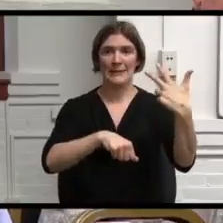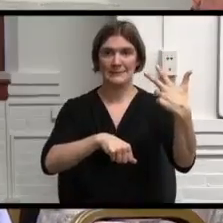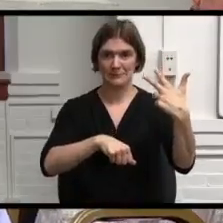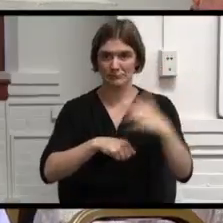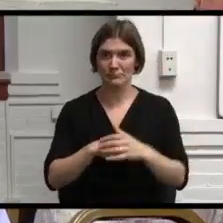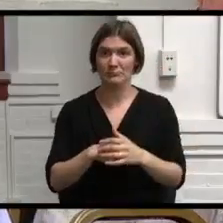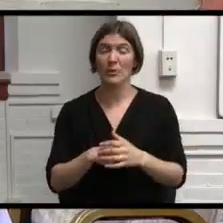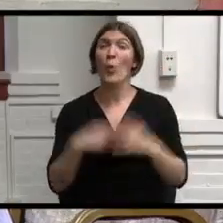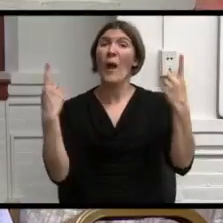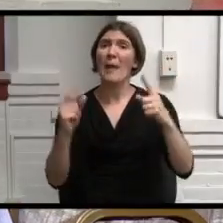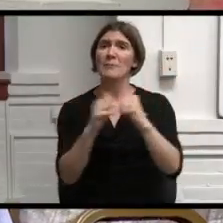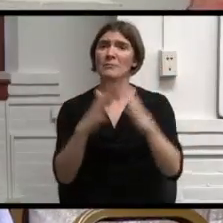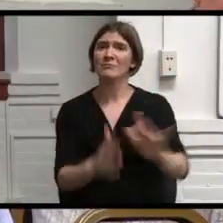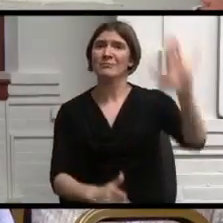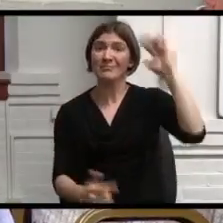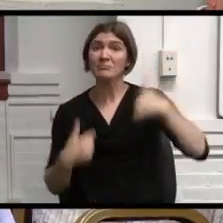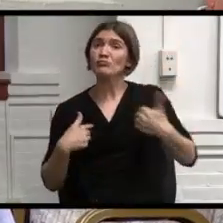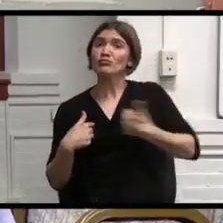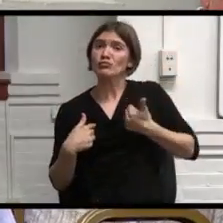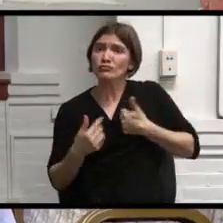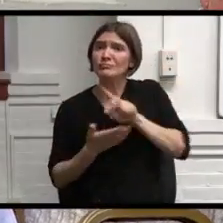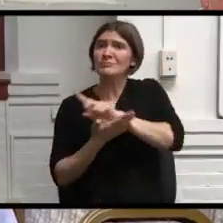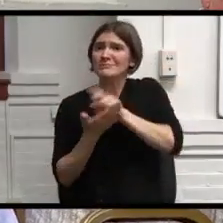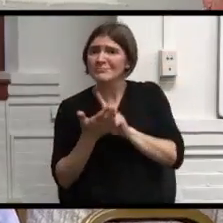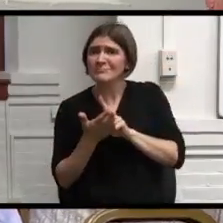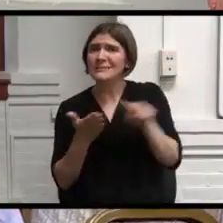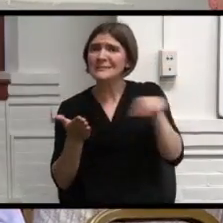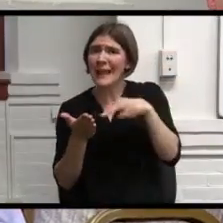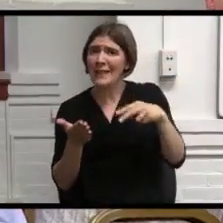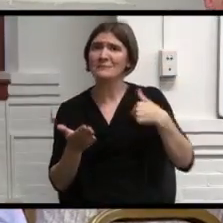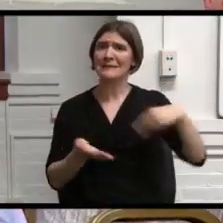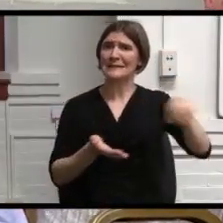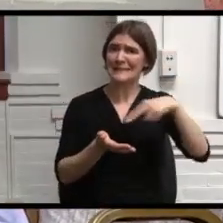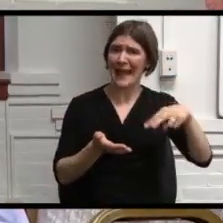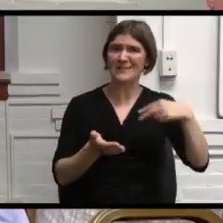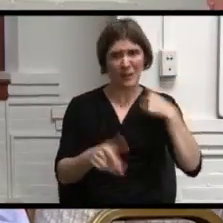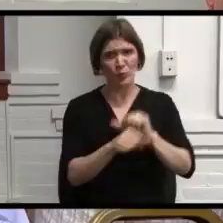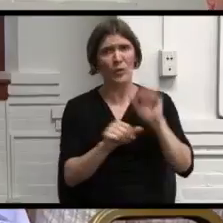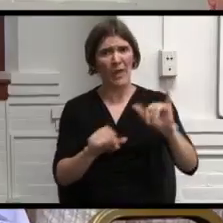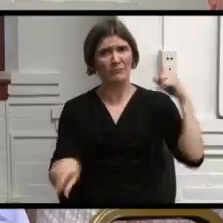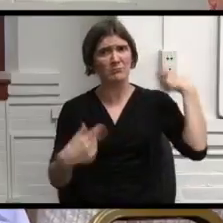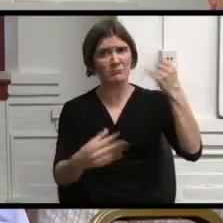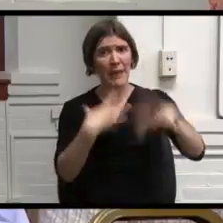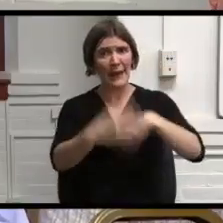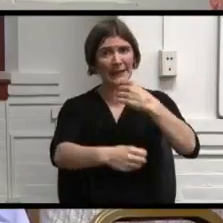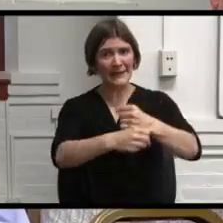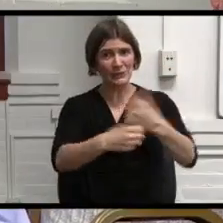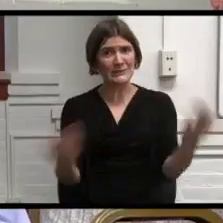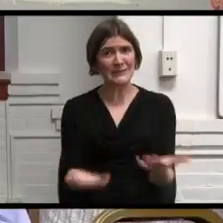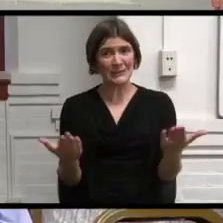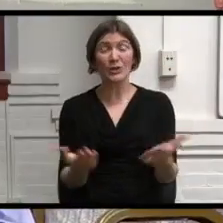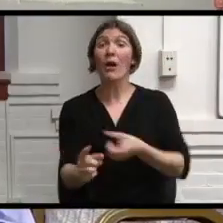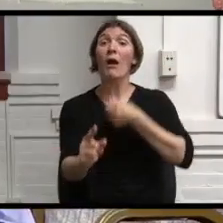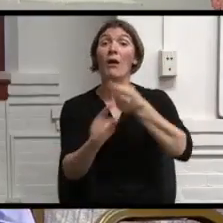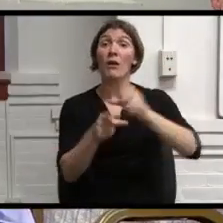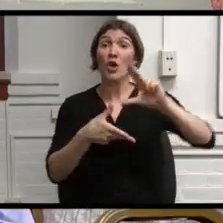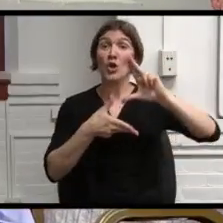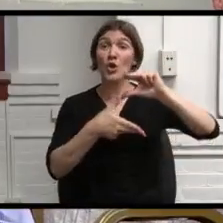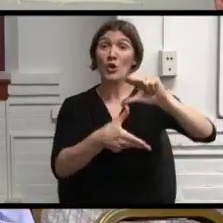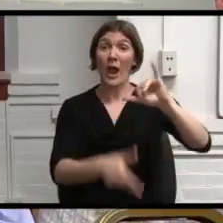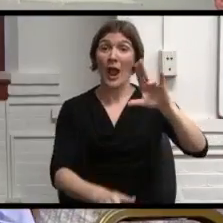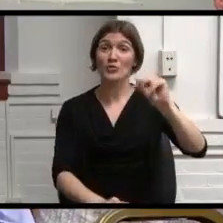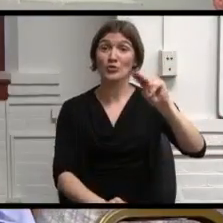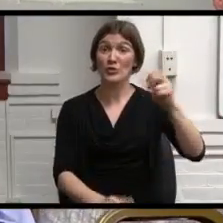initially began because I'm a choreographer and I'm a dancer, and I've had that career in this town for a long time. However, during Tropical Storm Irene,